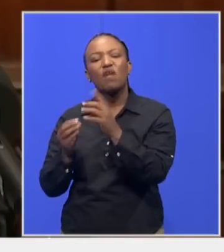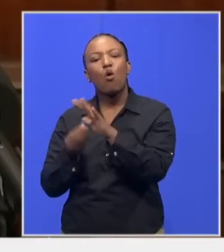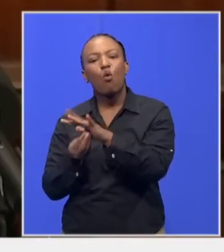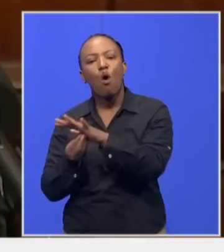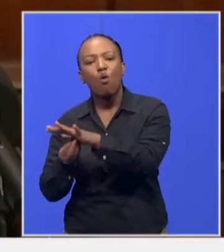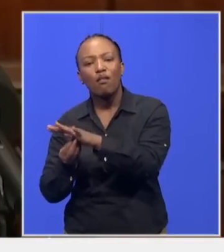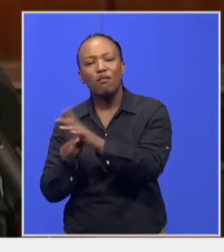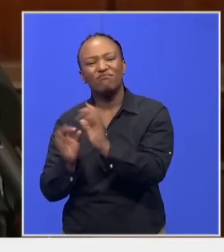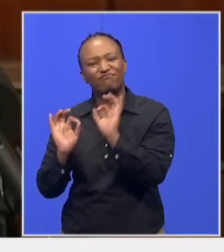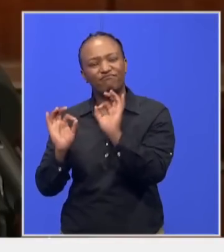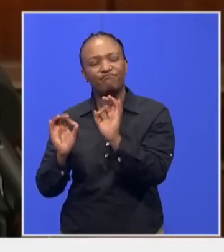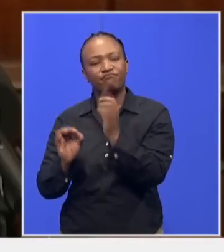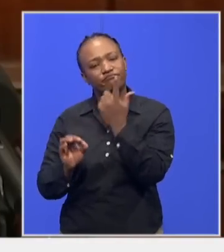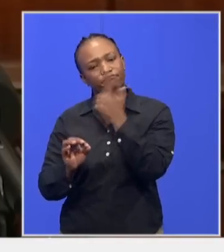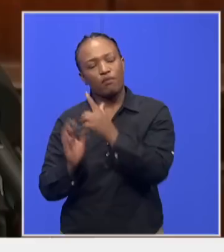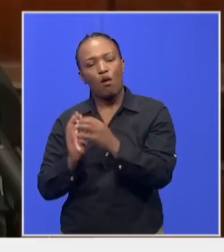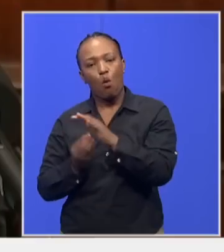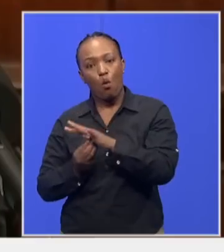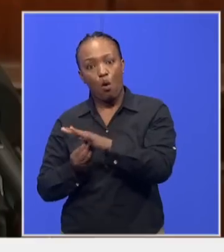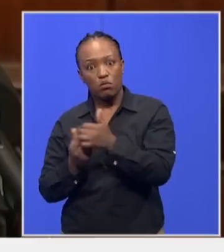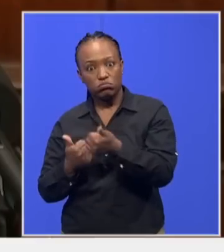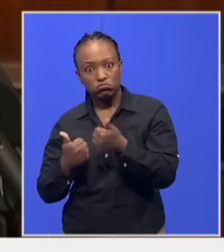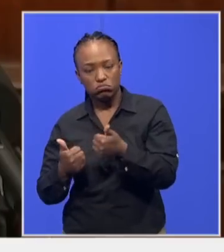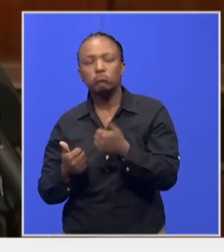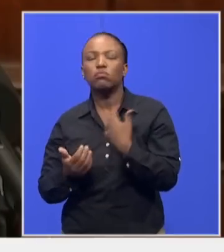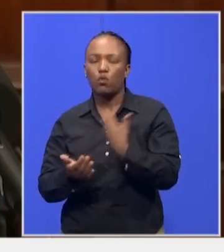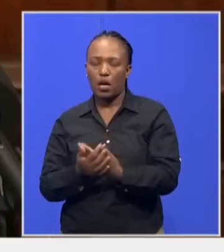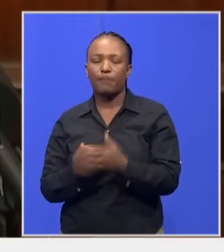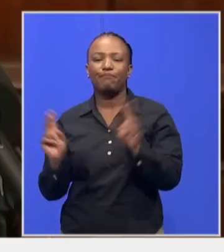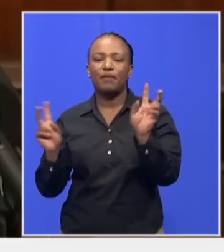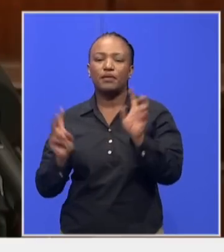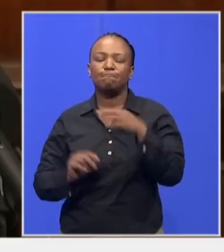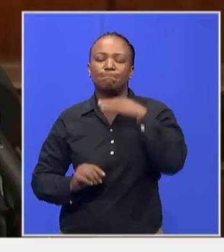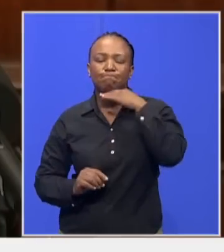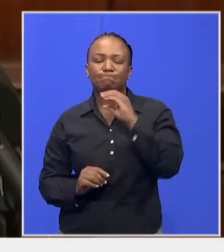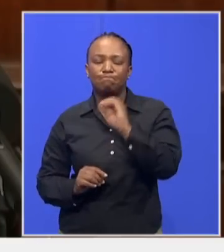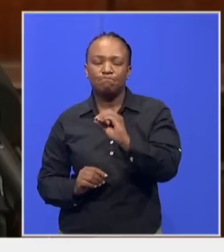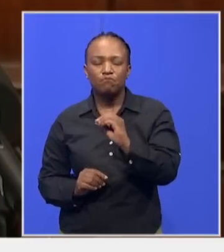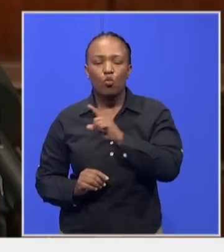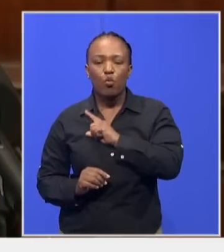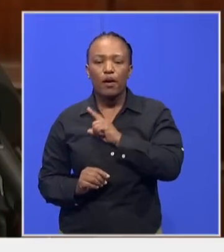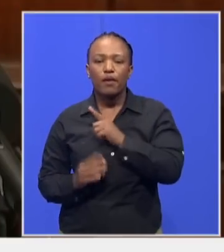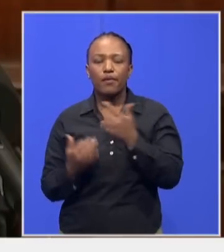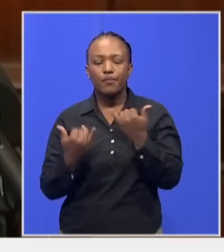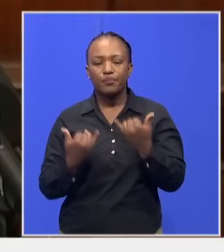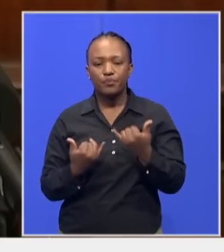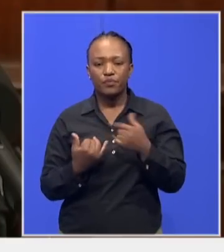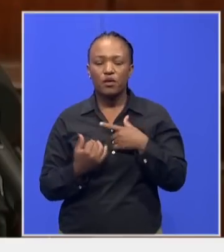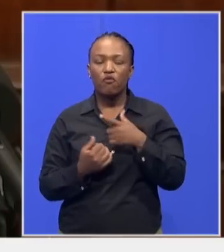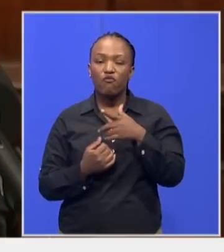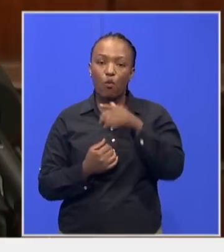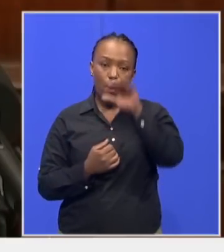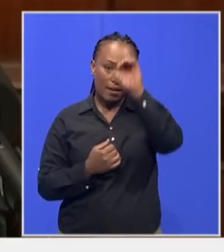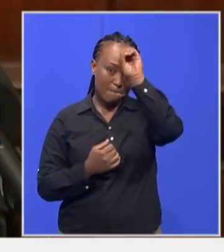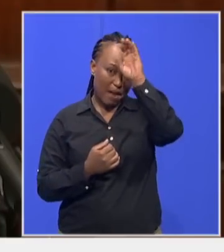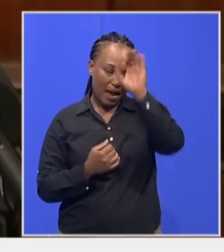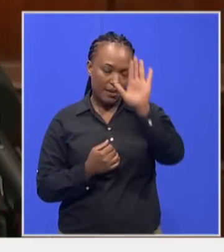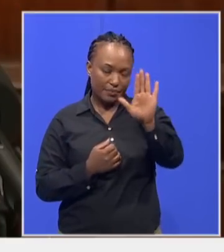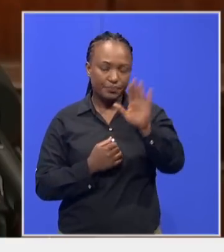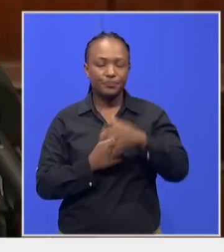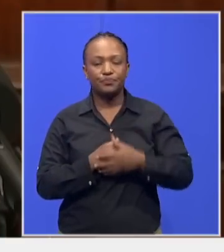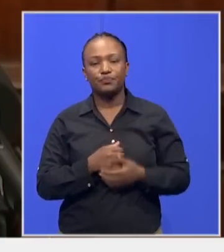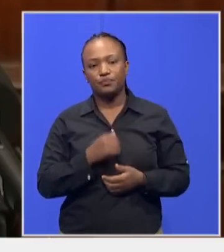around how we could, some of the efforts we could be making in the cost plus mines. And then Tutuka, like I